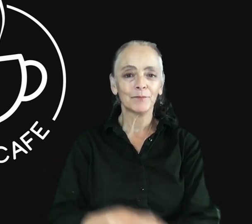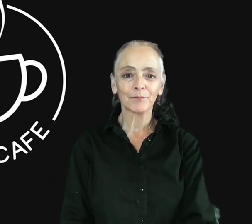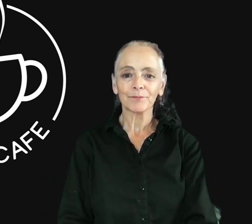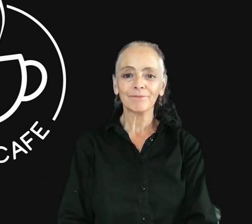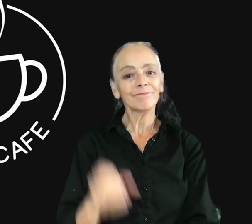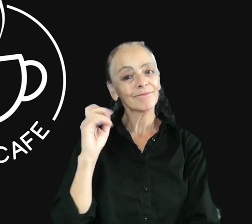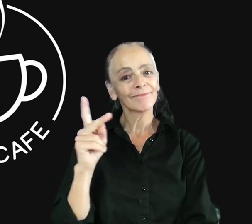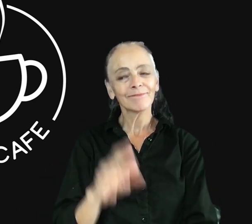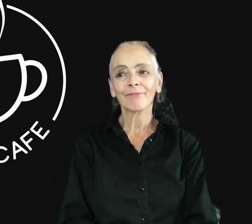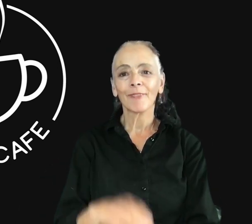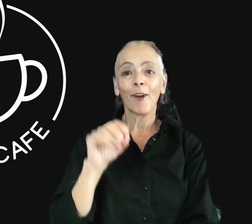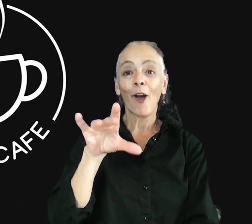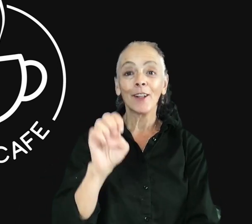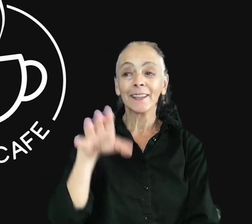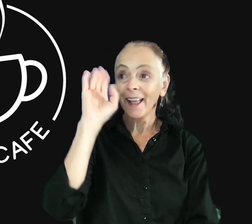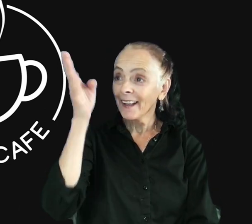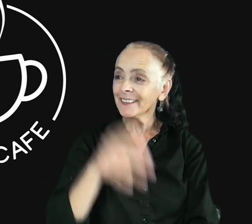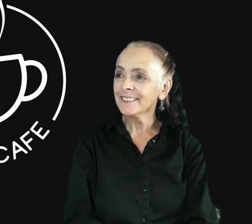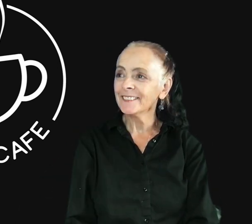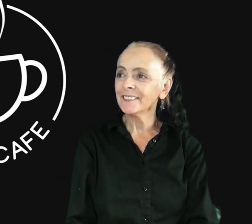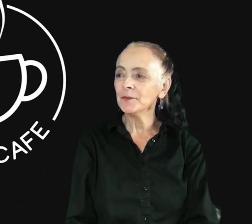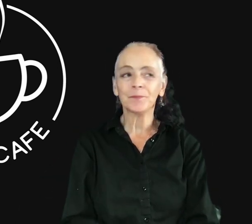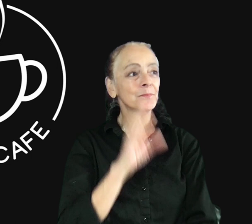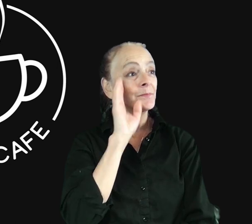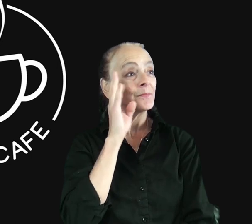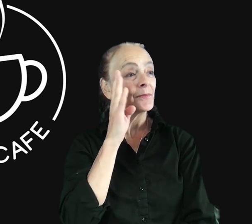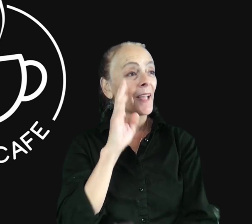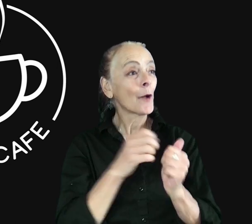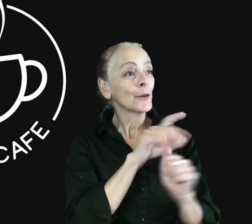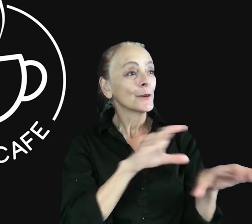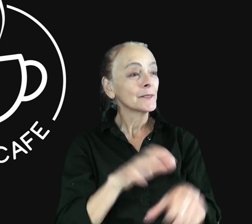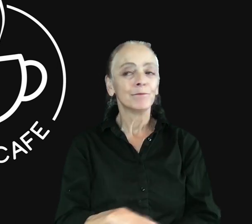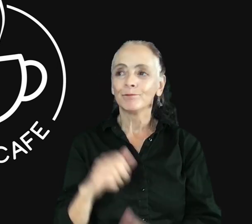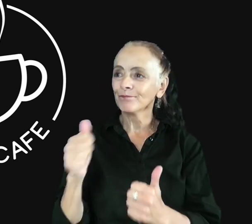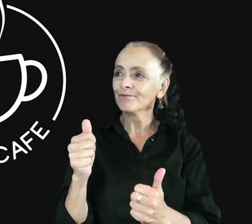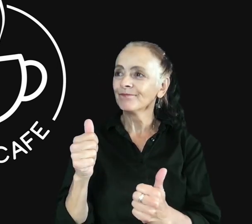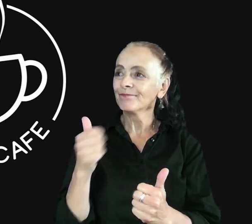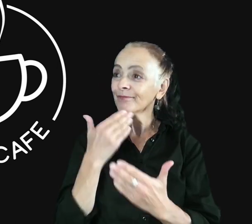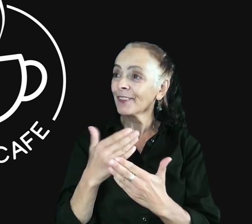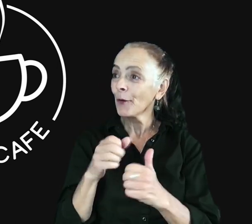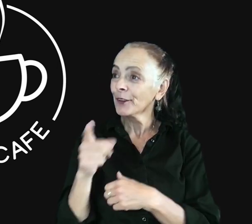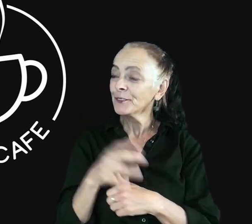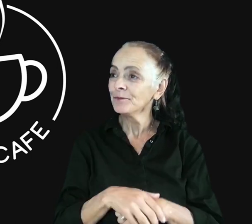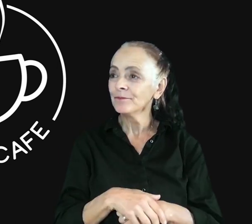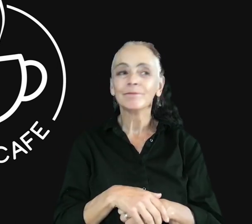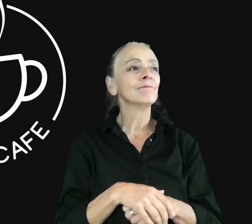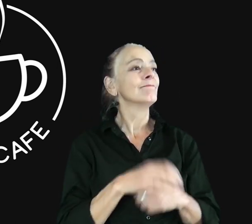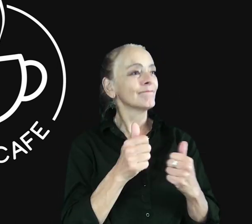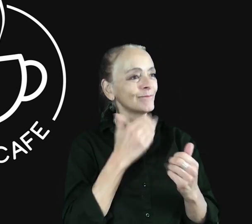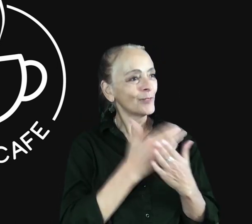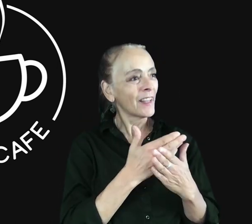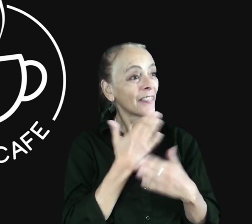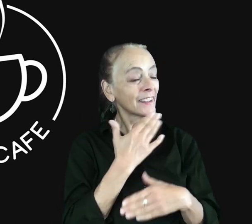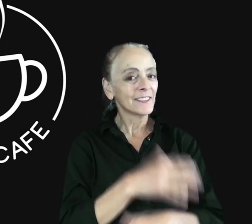all right ollie hi hi lini how are you doing i'm doing well how are you very well thank